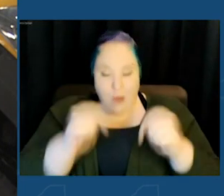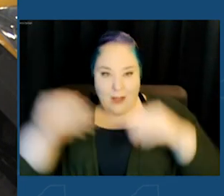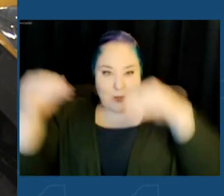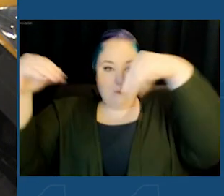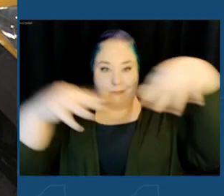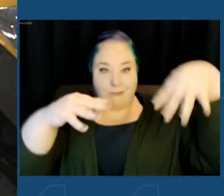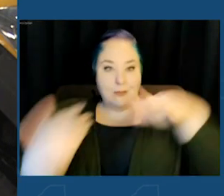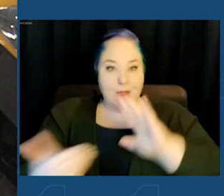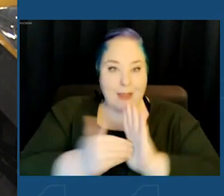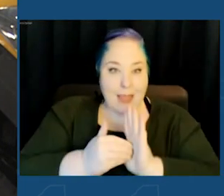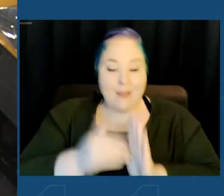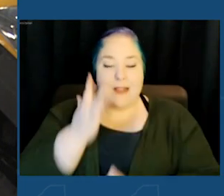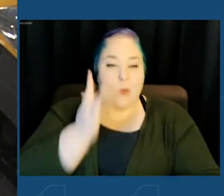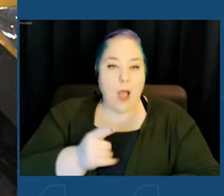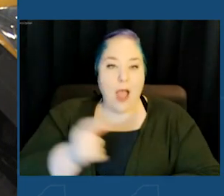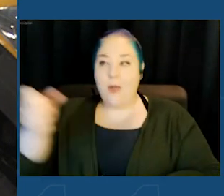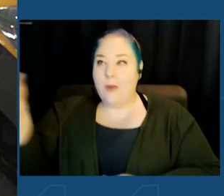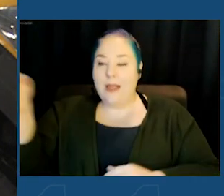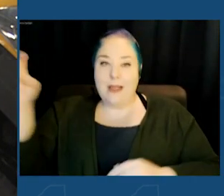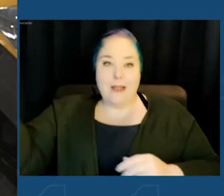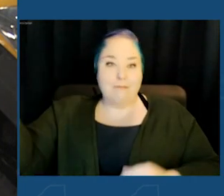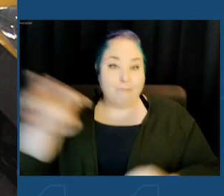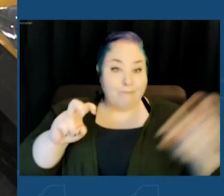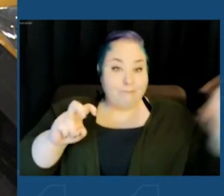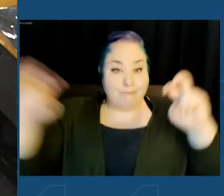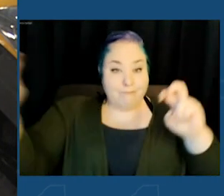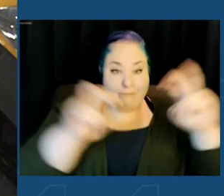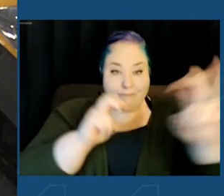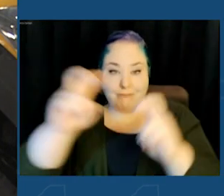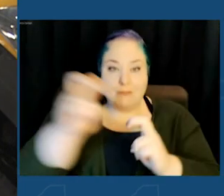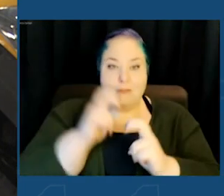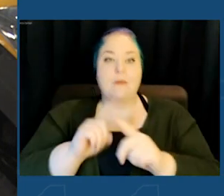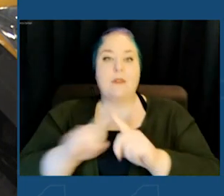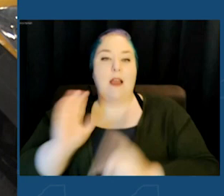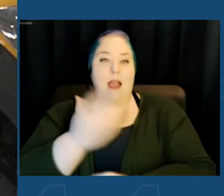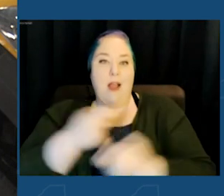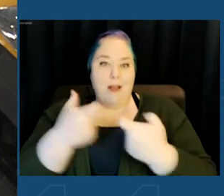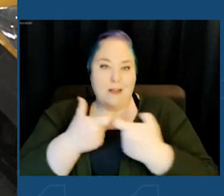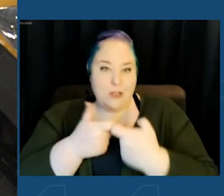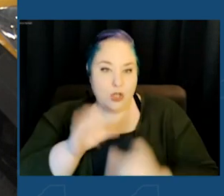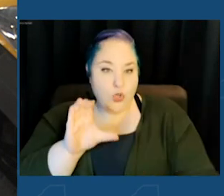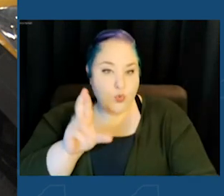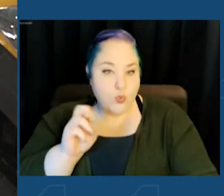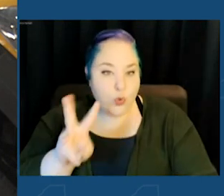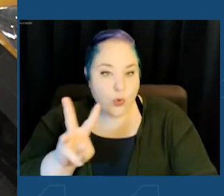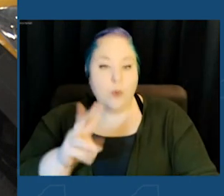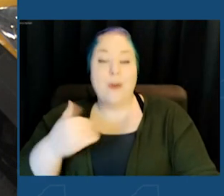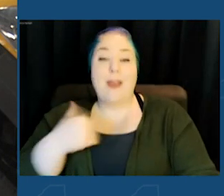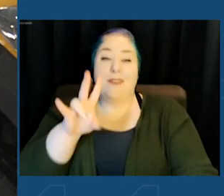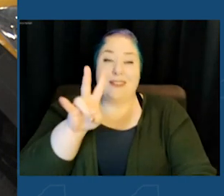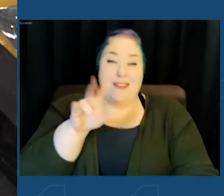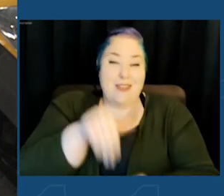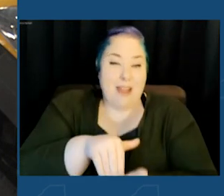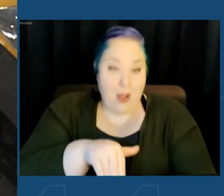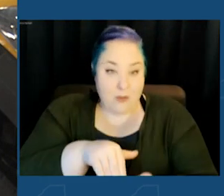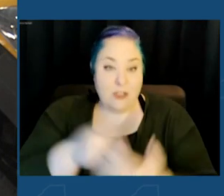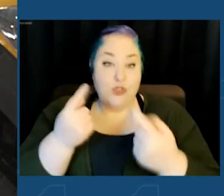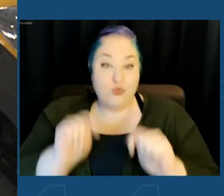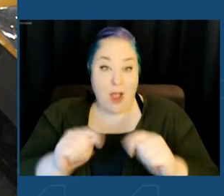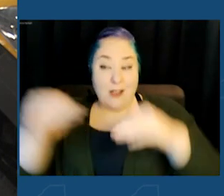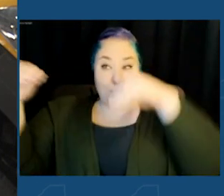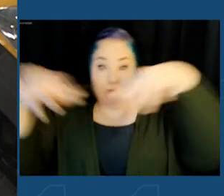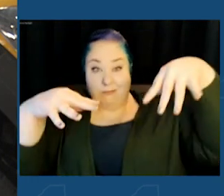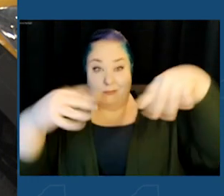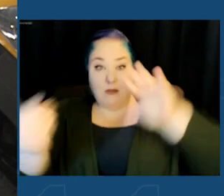Crews from all over other parts of the country to beef up our forces we have over 7 000 utility crews out there to put the power back on but you can understand